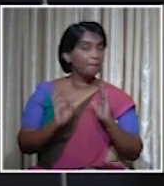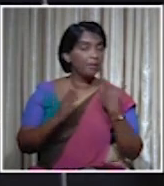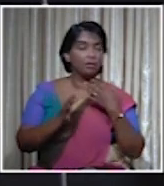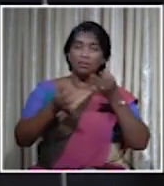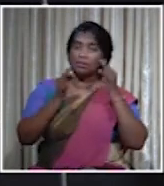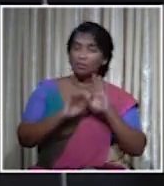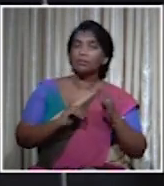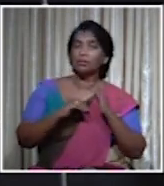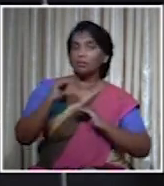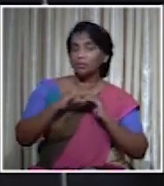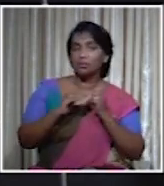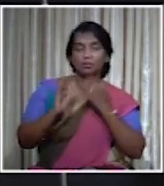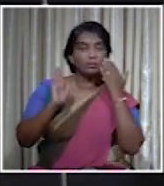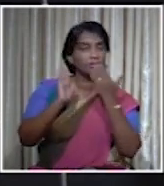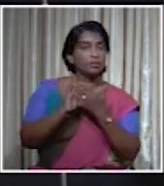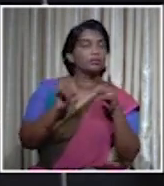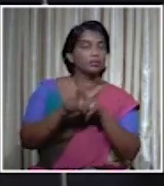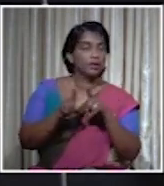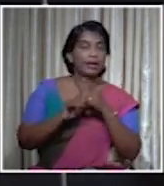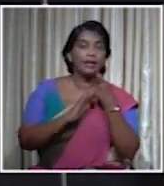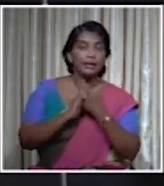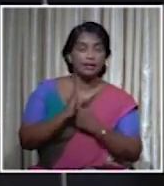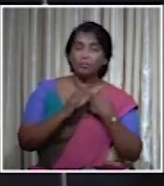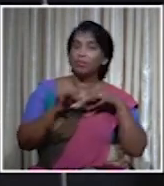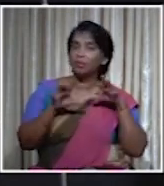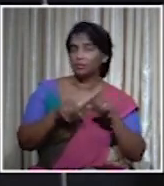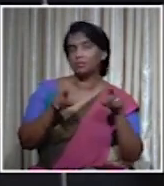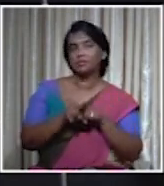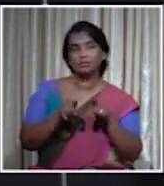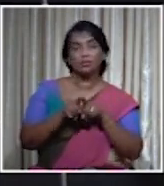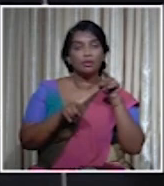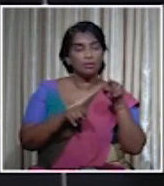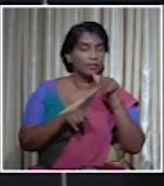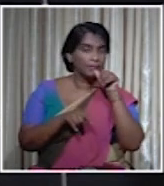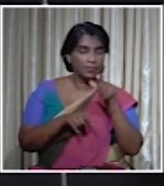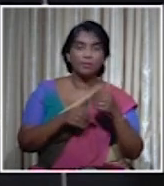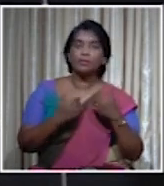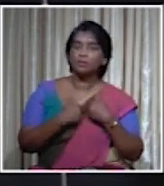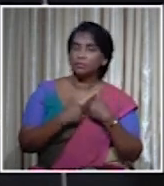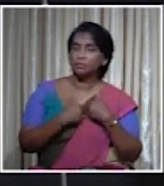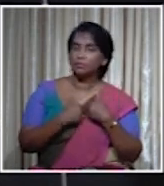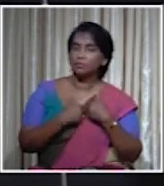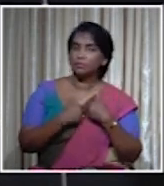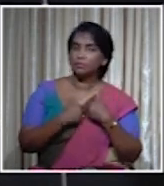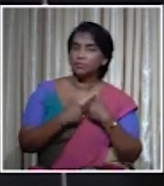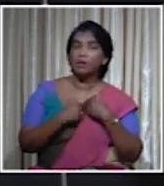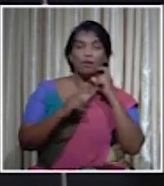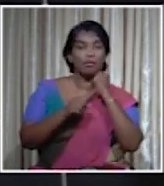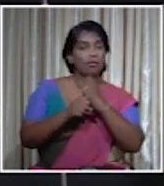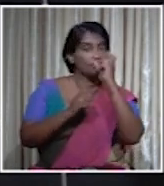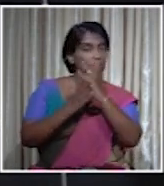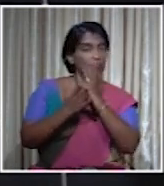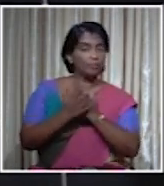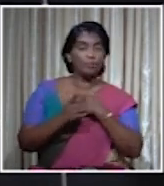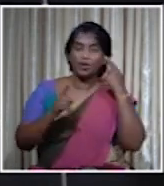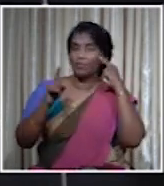according to the rule of law, which is the basis of our constitution. Any type of dictation from whatever quarter will compromise the independence of the